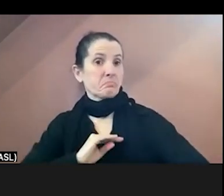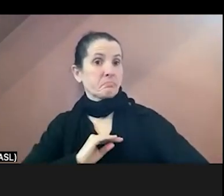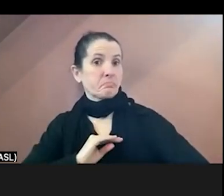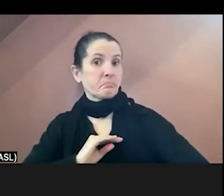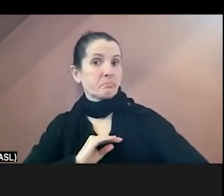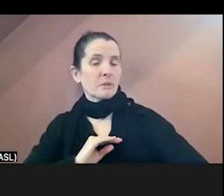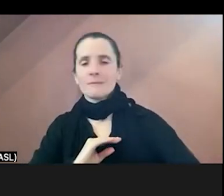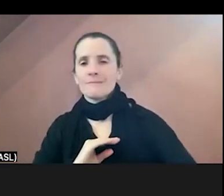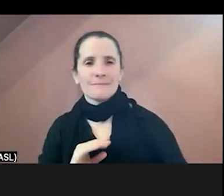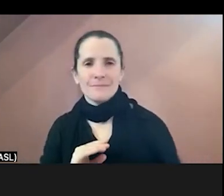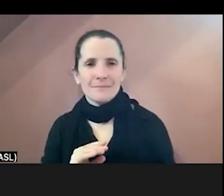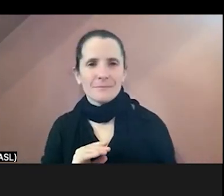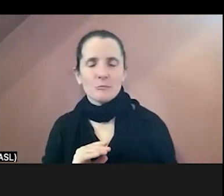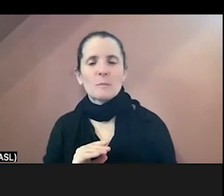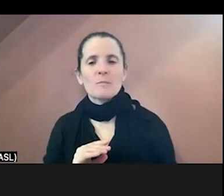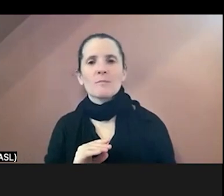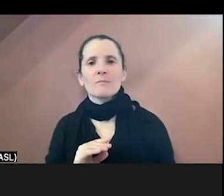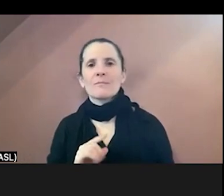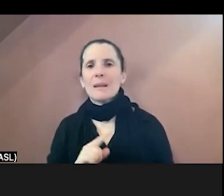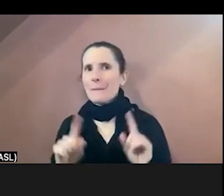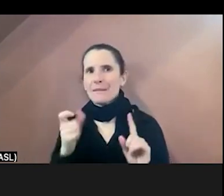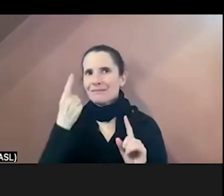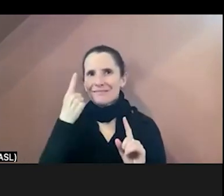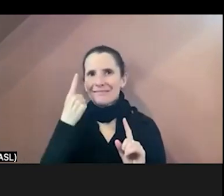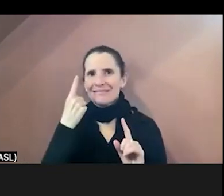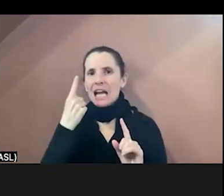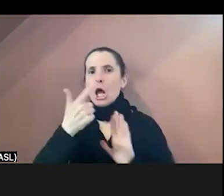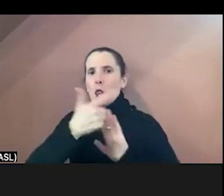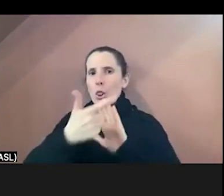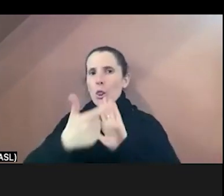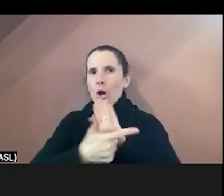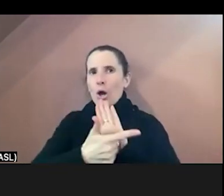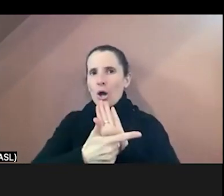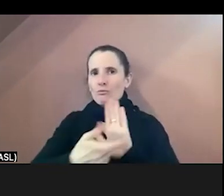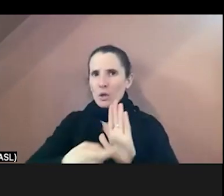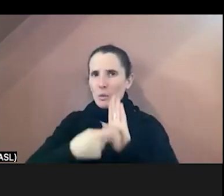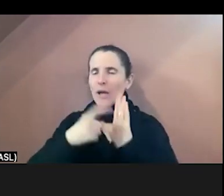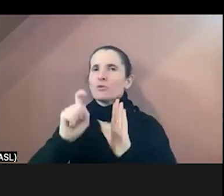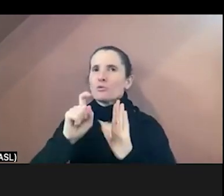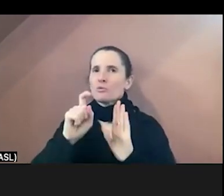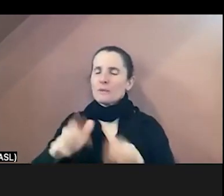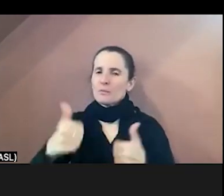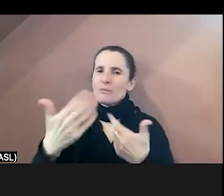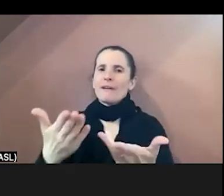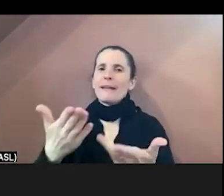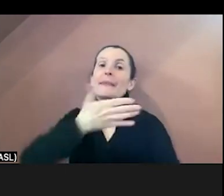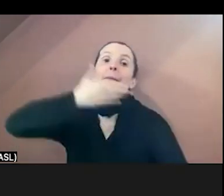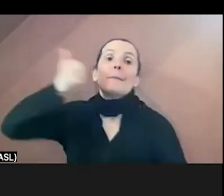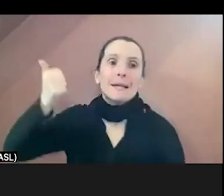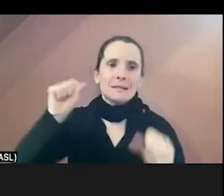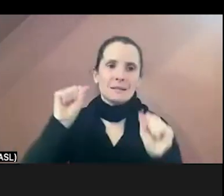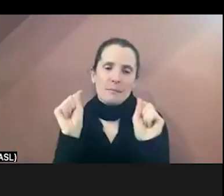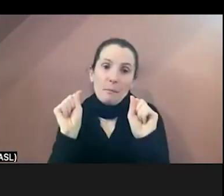you have by law to offer the best possible service.